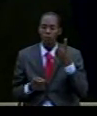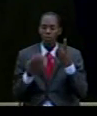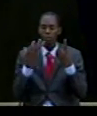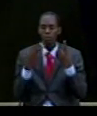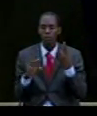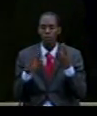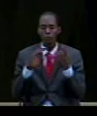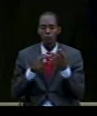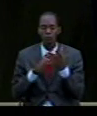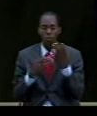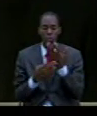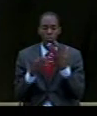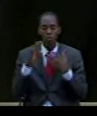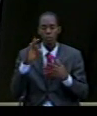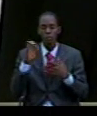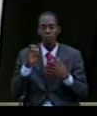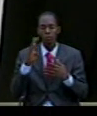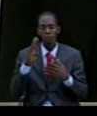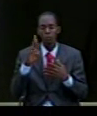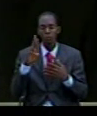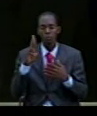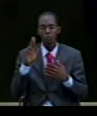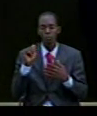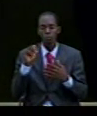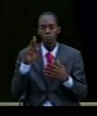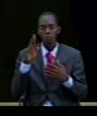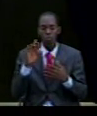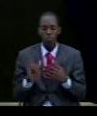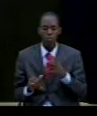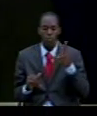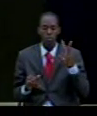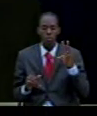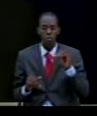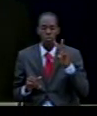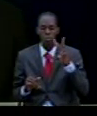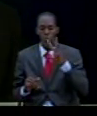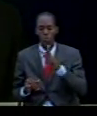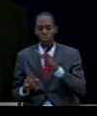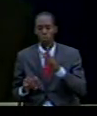February 2022, we want to pray that all that